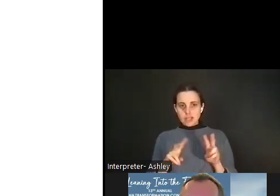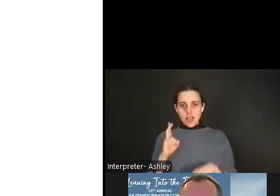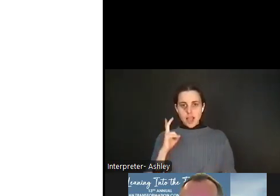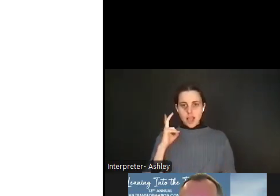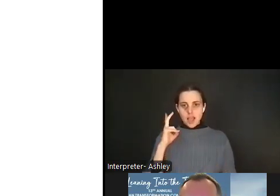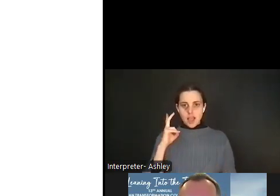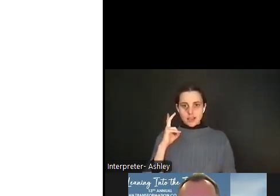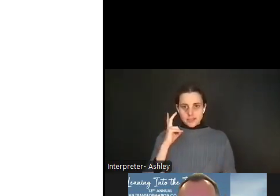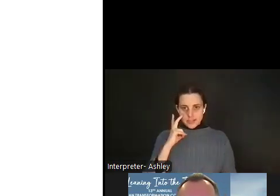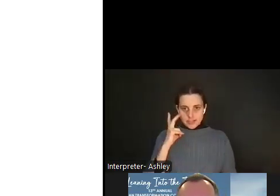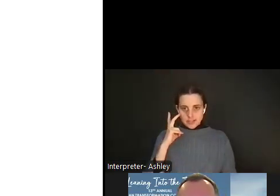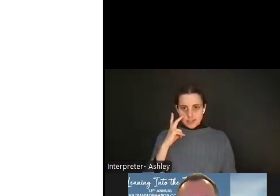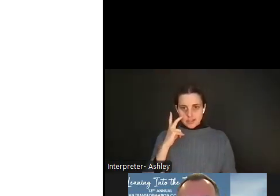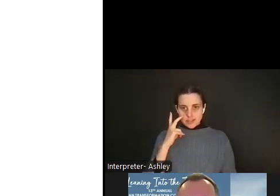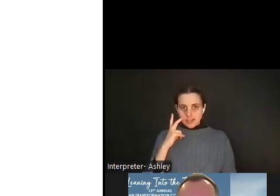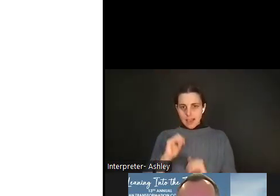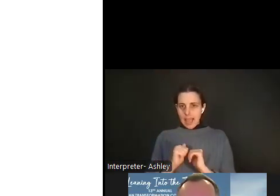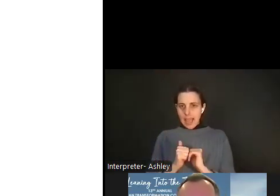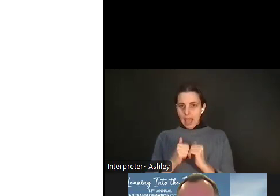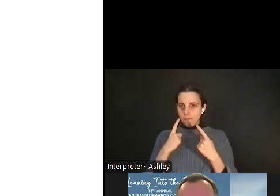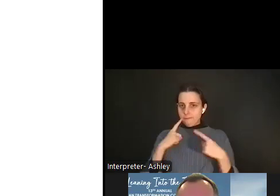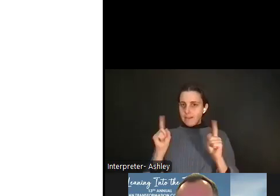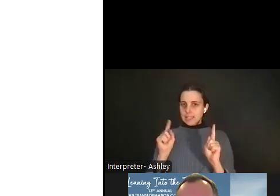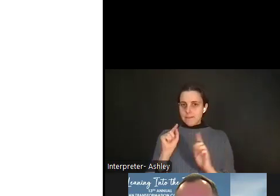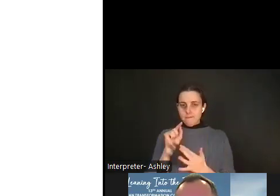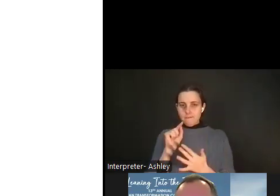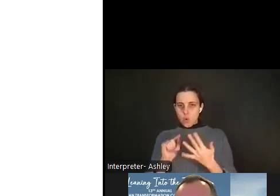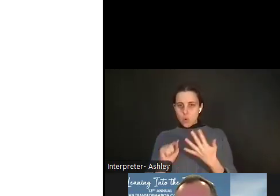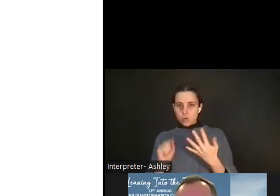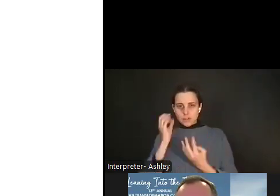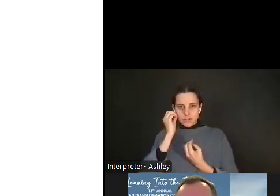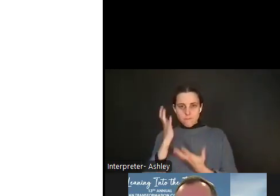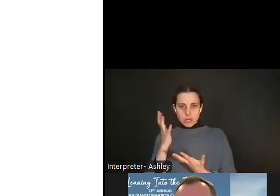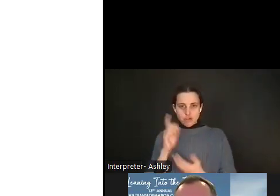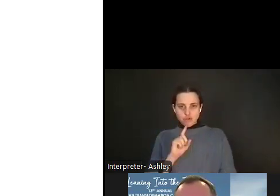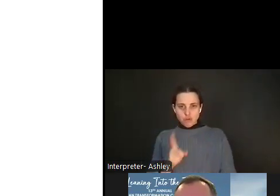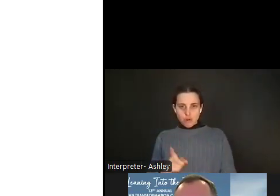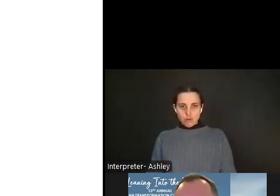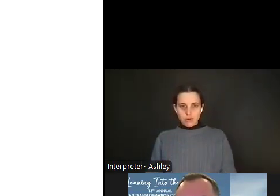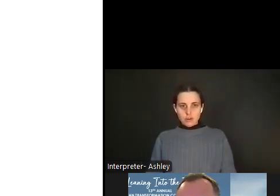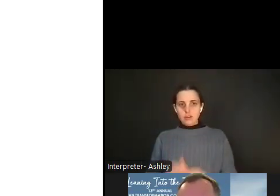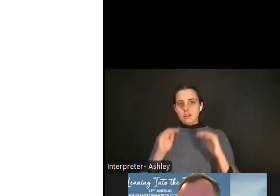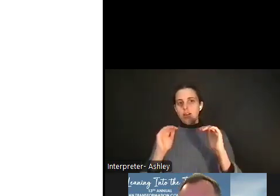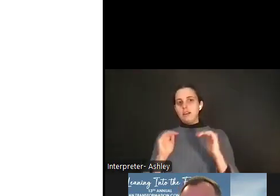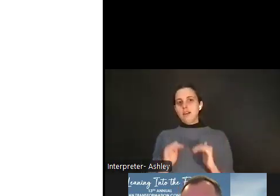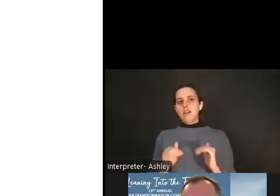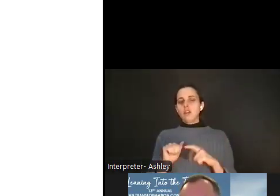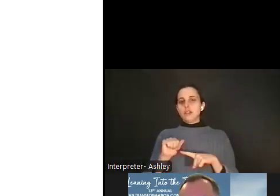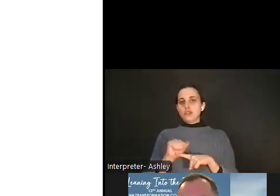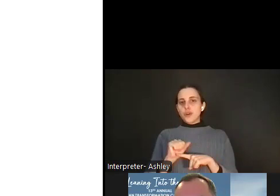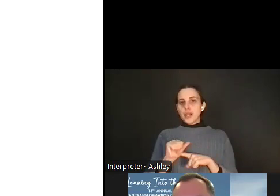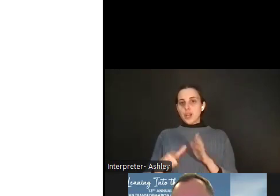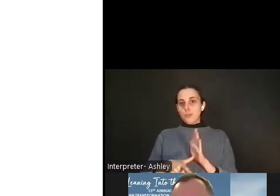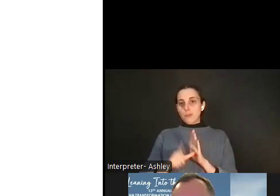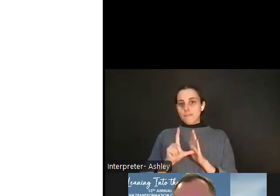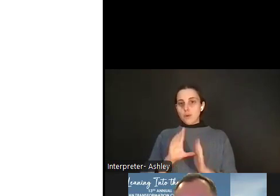measure the efficacy of those metrics, those inputs through the metrics, and also we have this training review board, which is